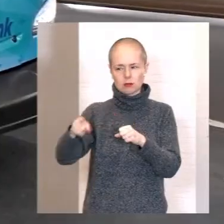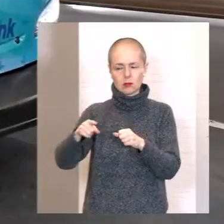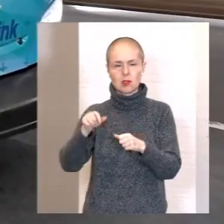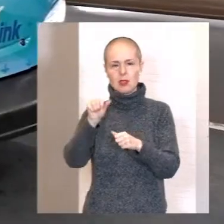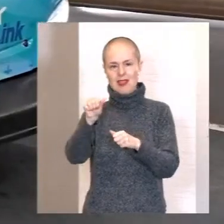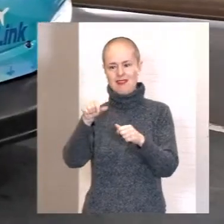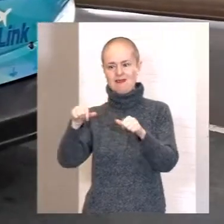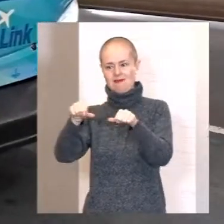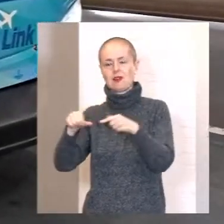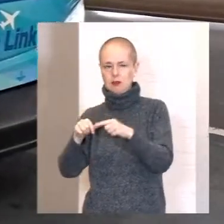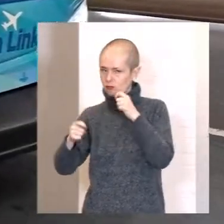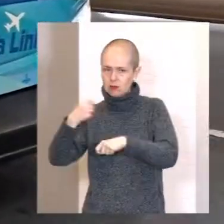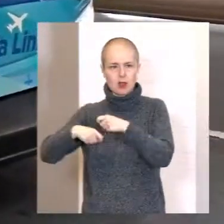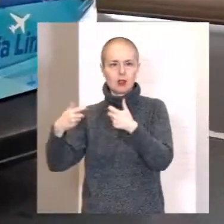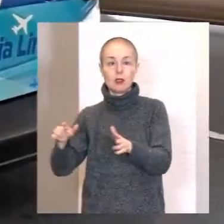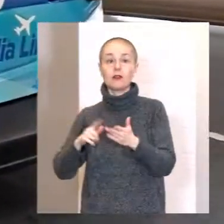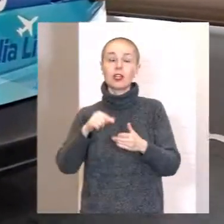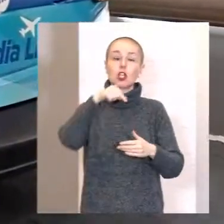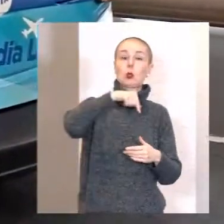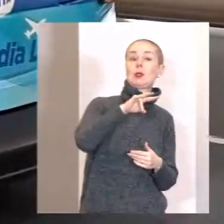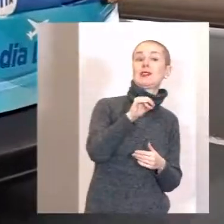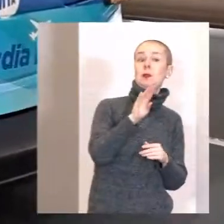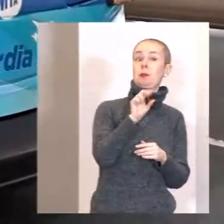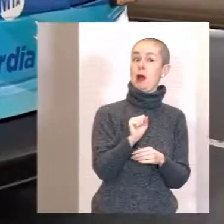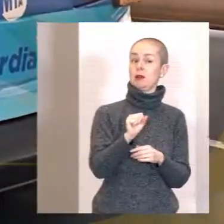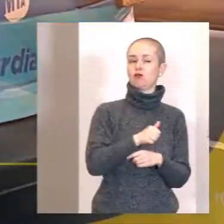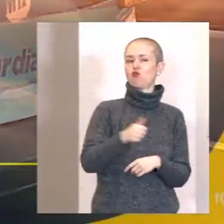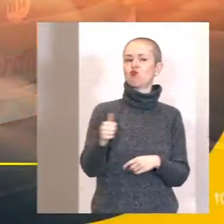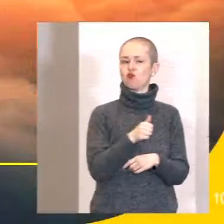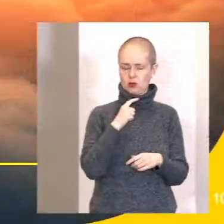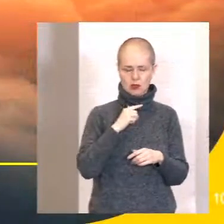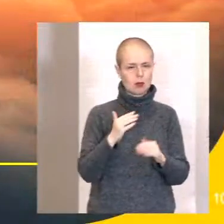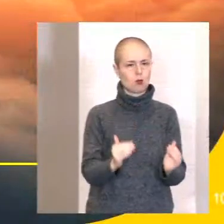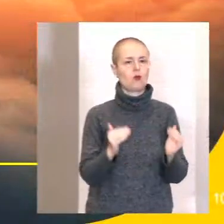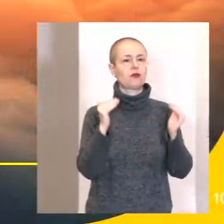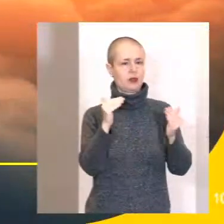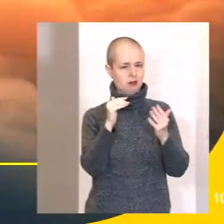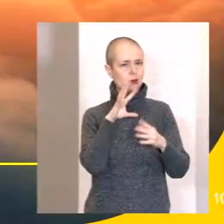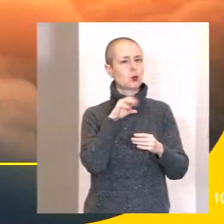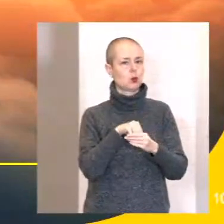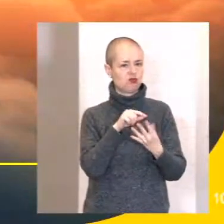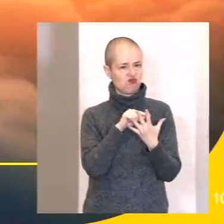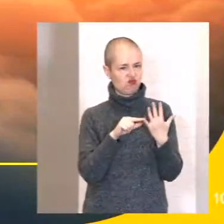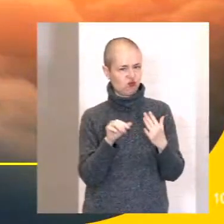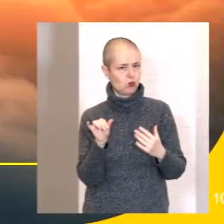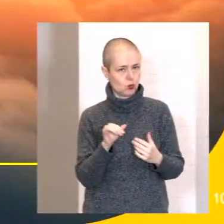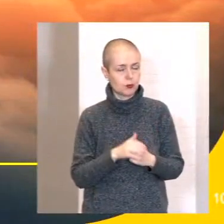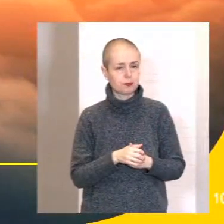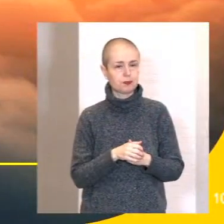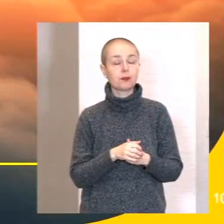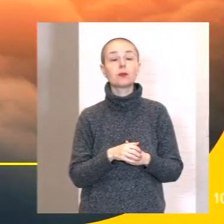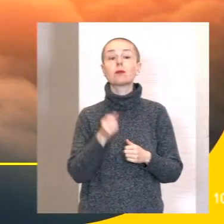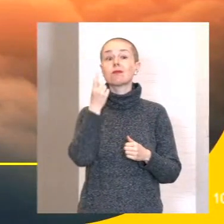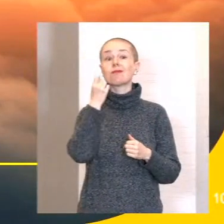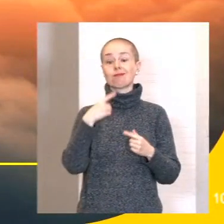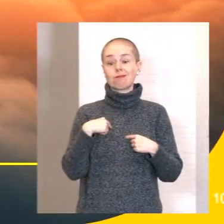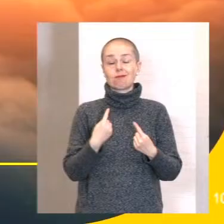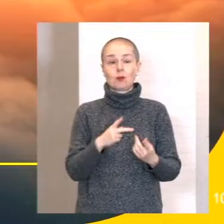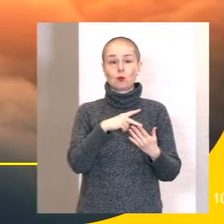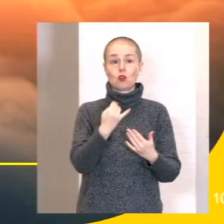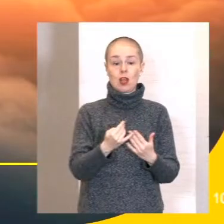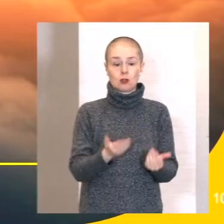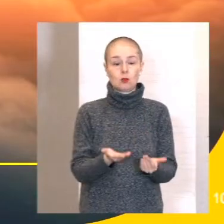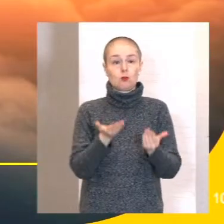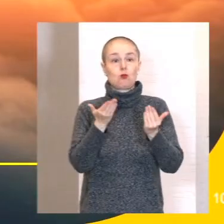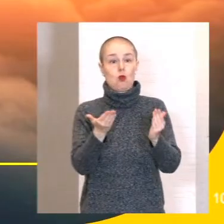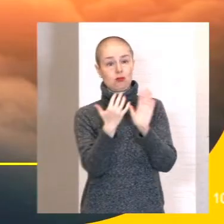improving Q70 LGA Link bus access to the airport. These transformational projects in the proposed 2026